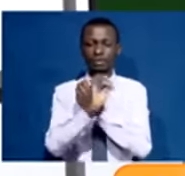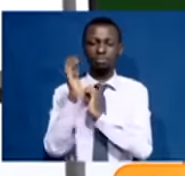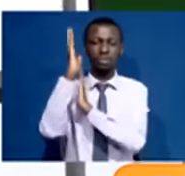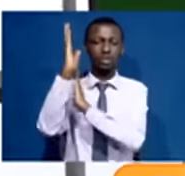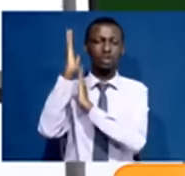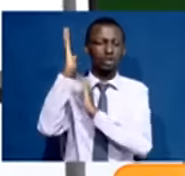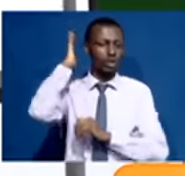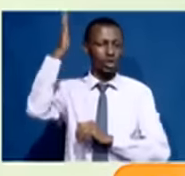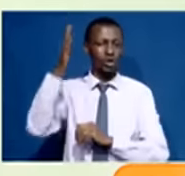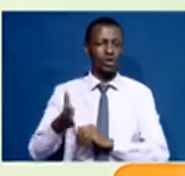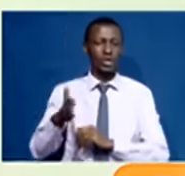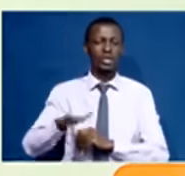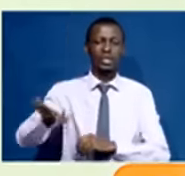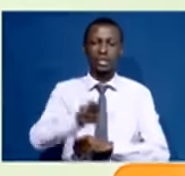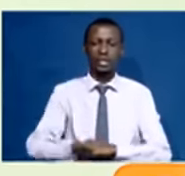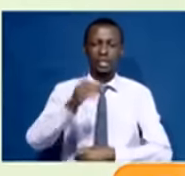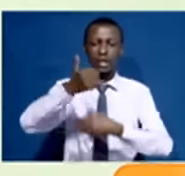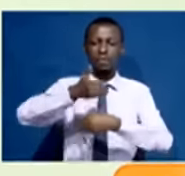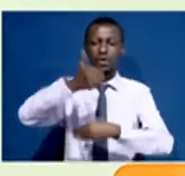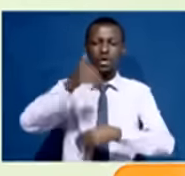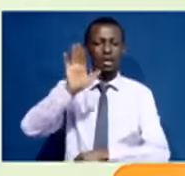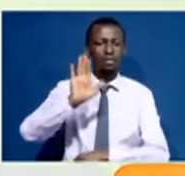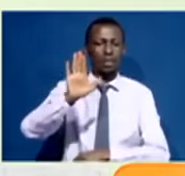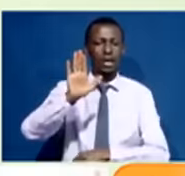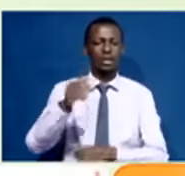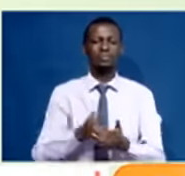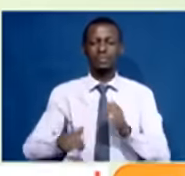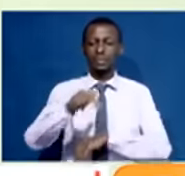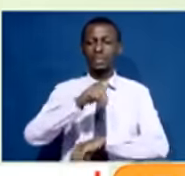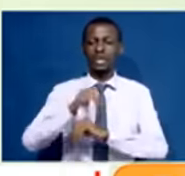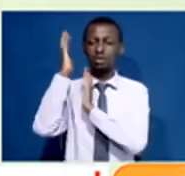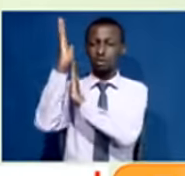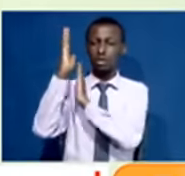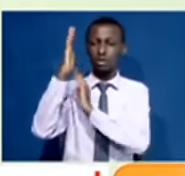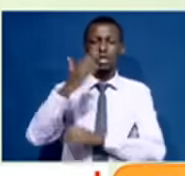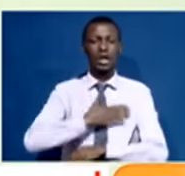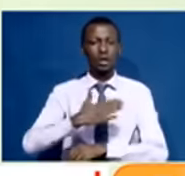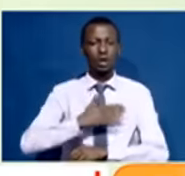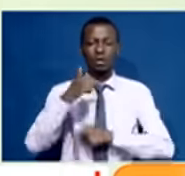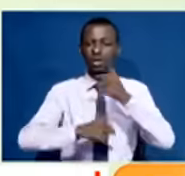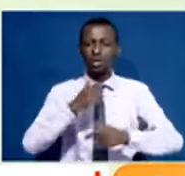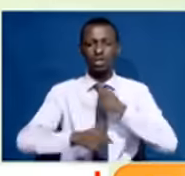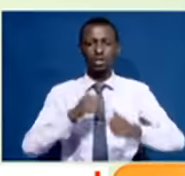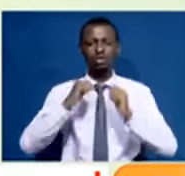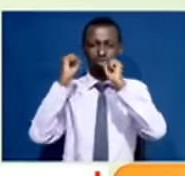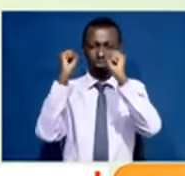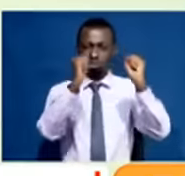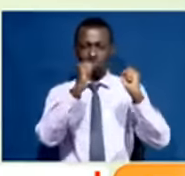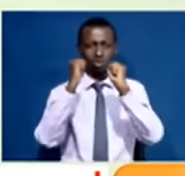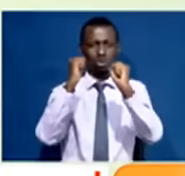territorial integrity. Our national security apparatus have remained a strong